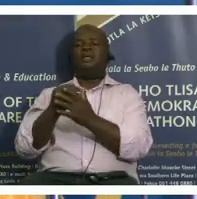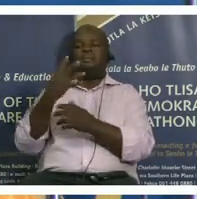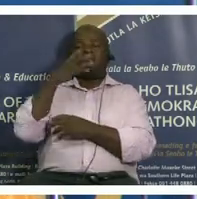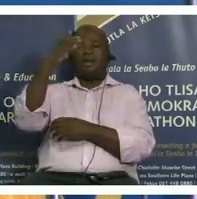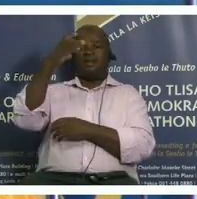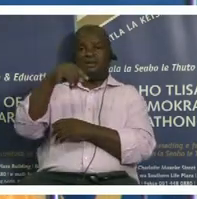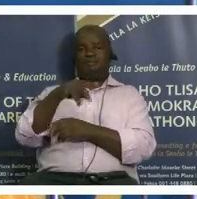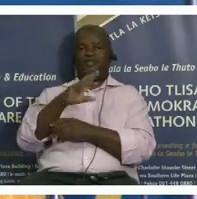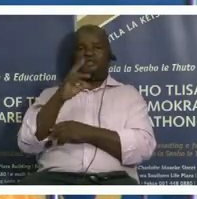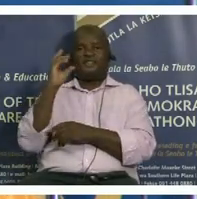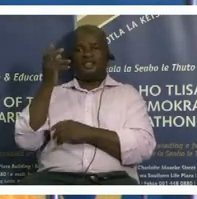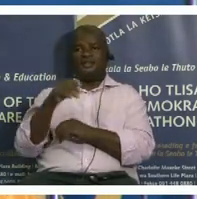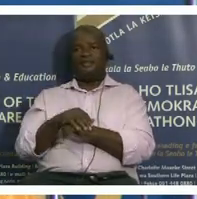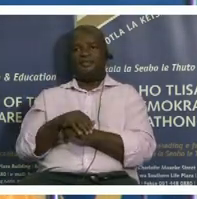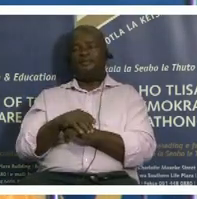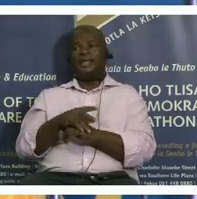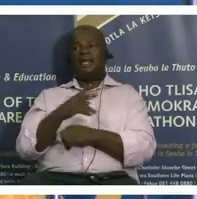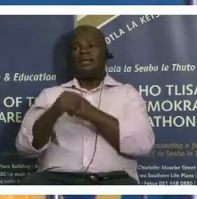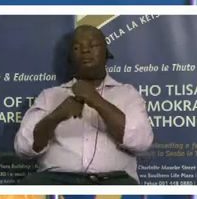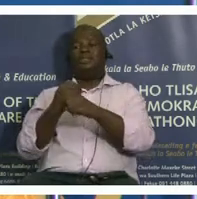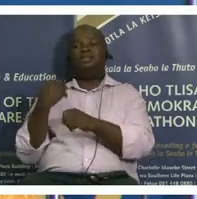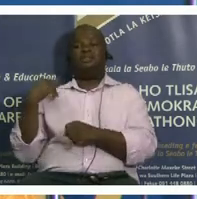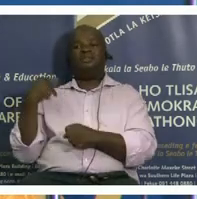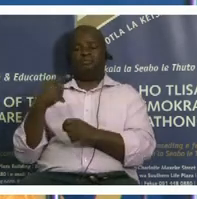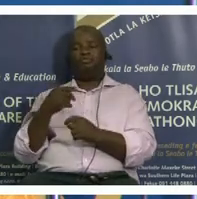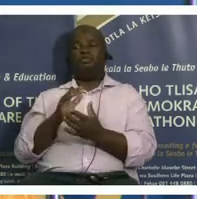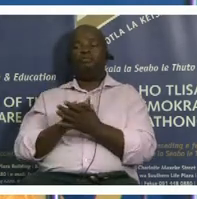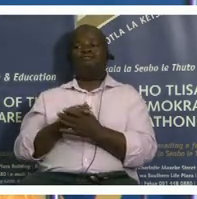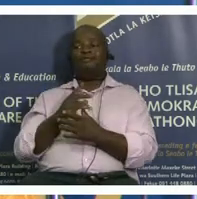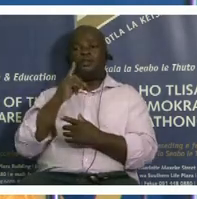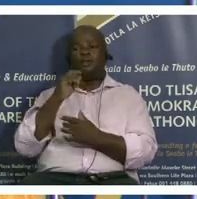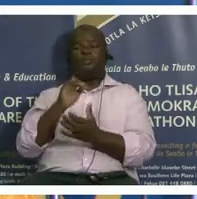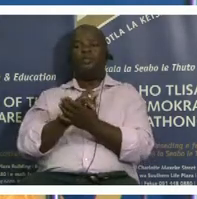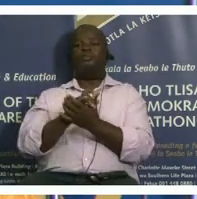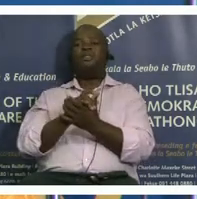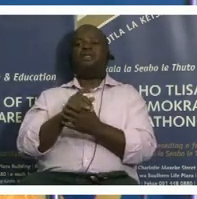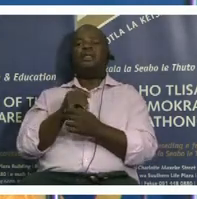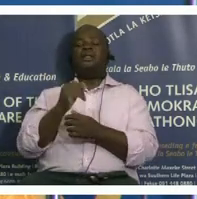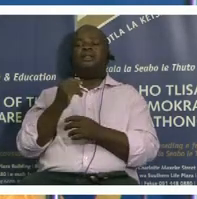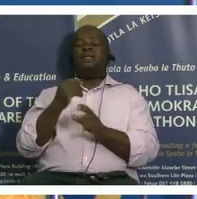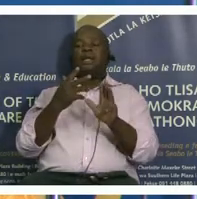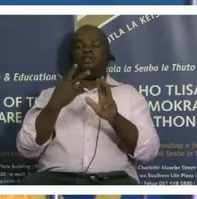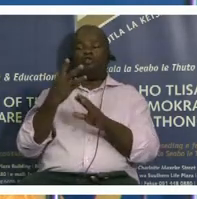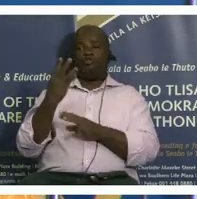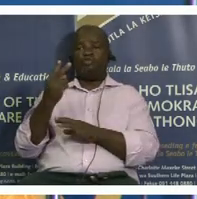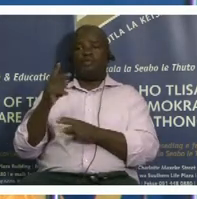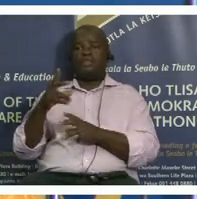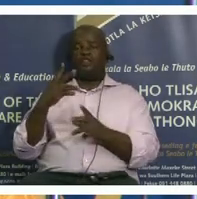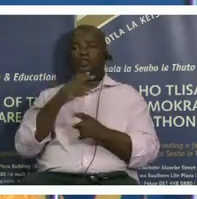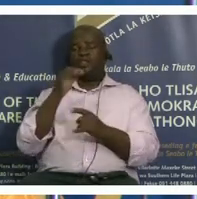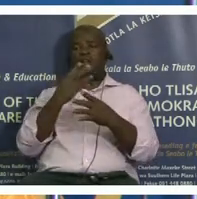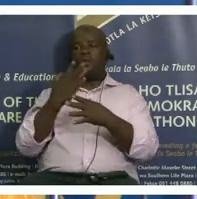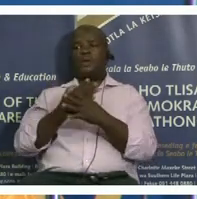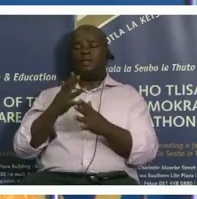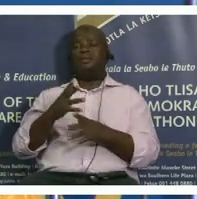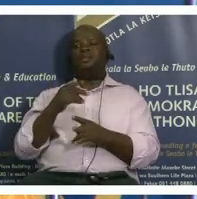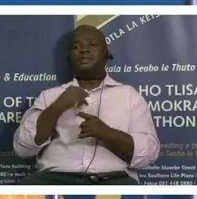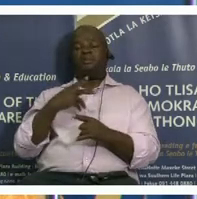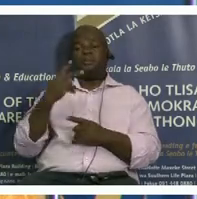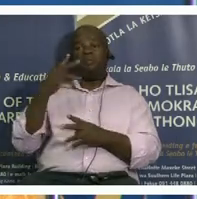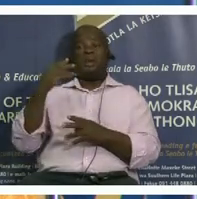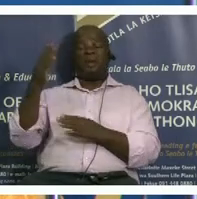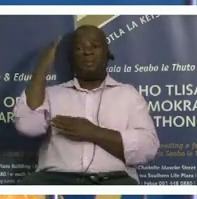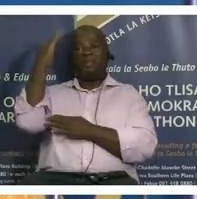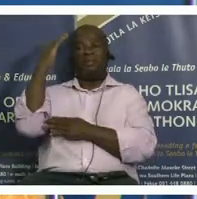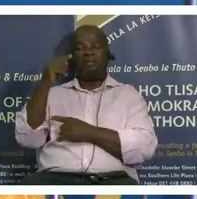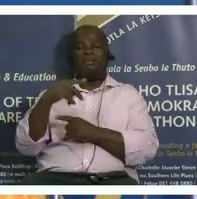leadership. Last year, we committed to retain 92 social work graduate interns who were appointed as